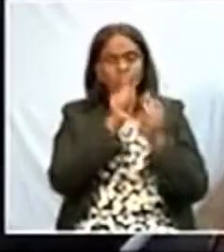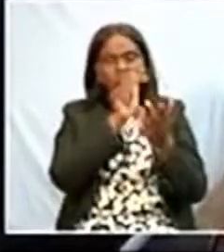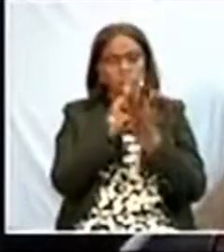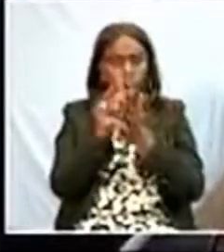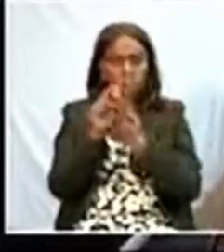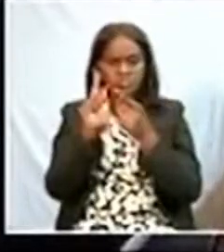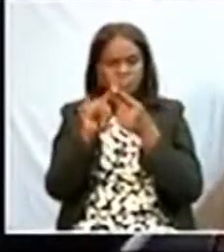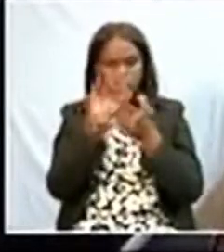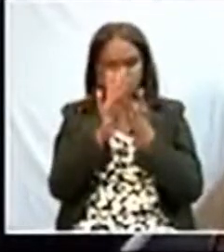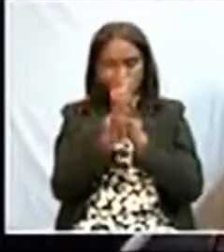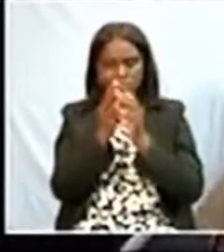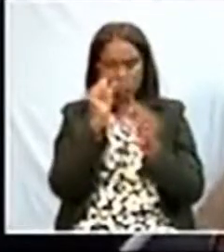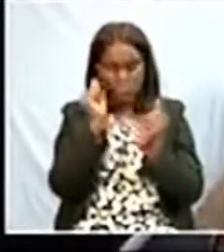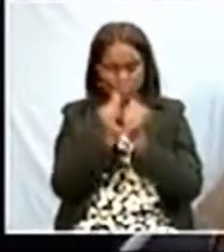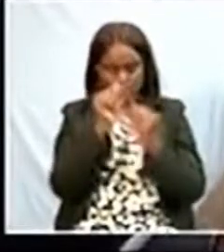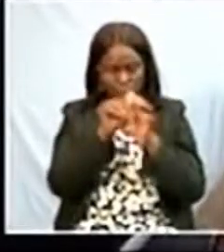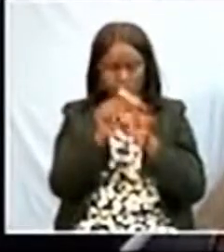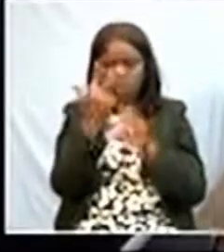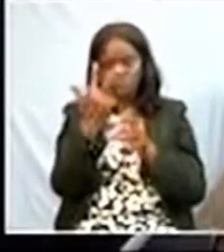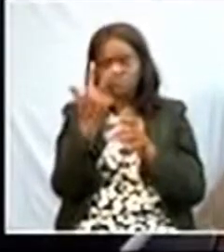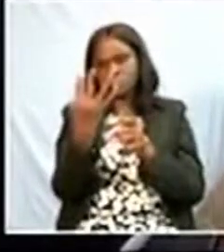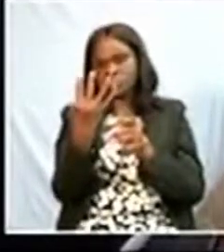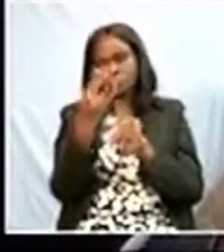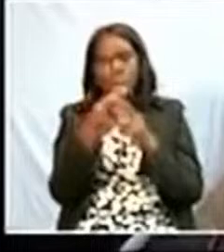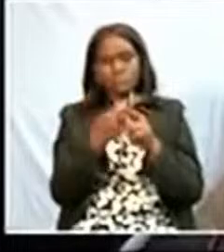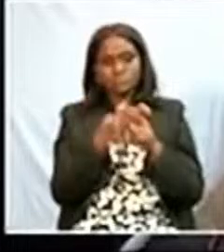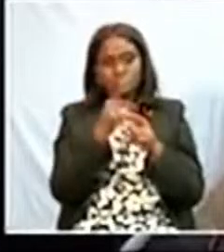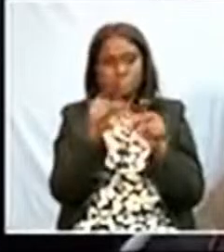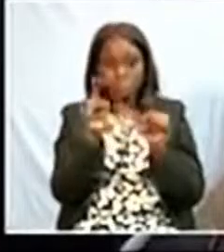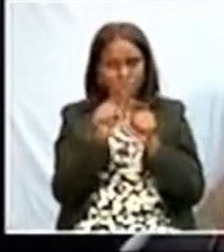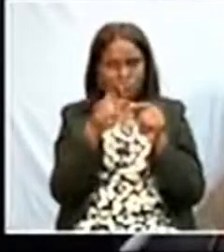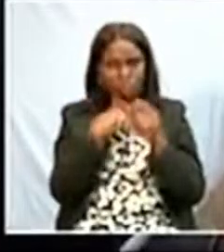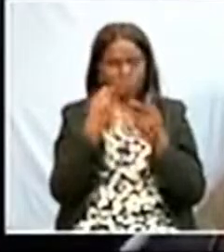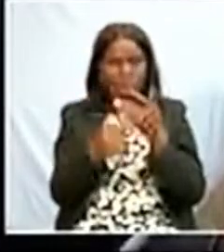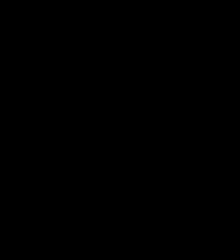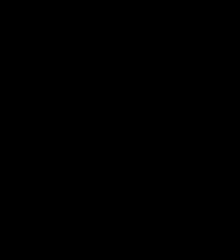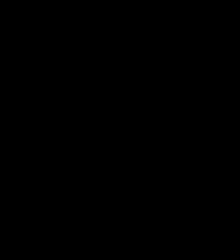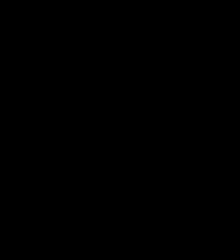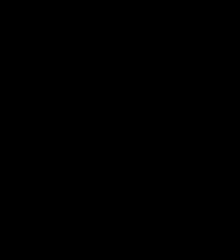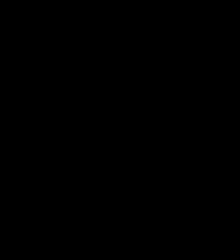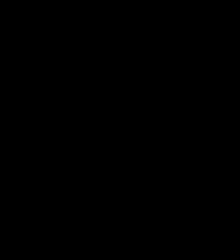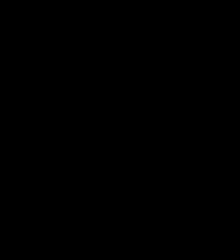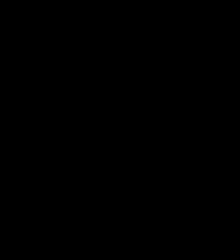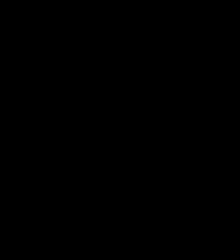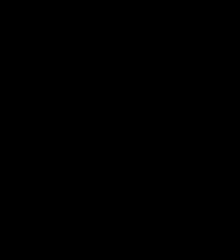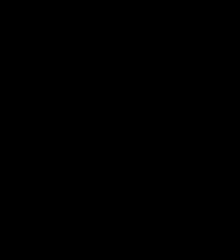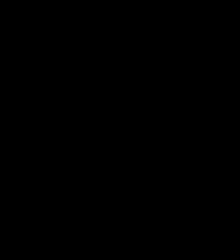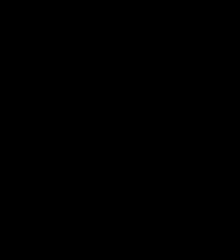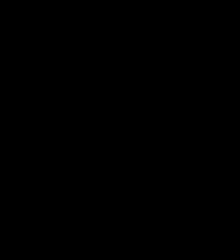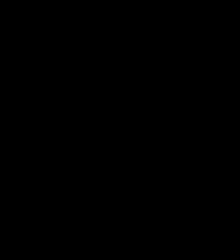be completed within 3 months or 4 months has taken 2 years.